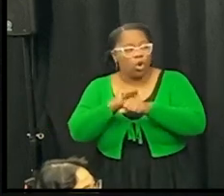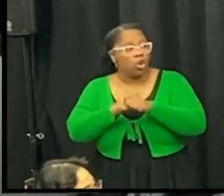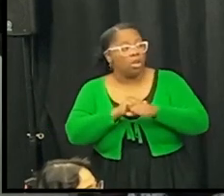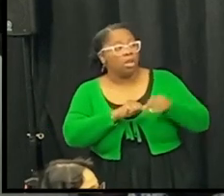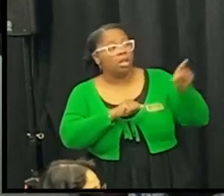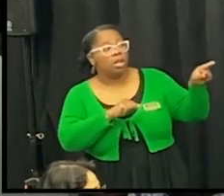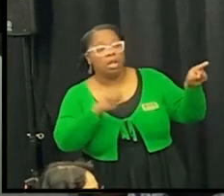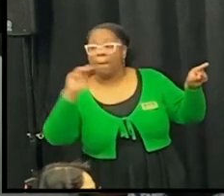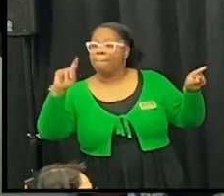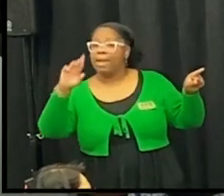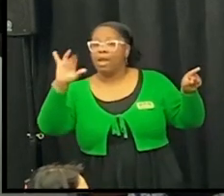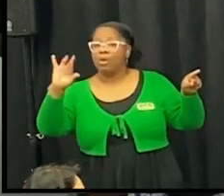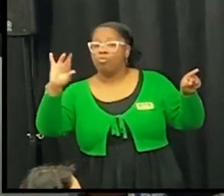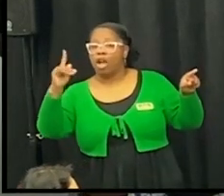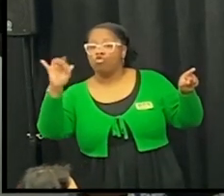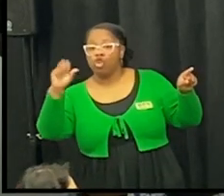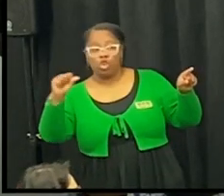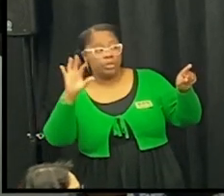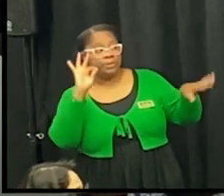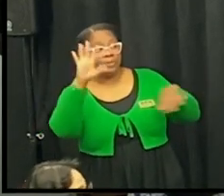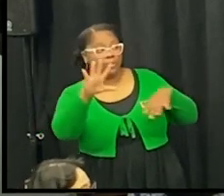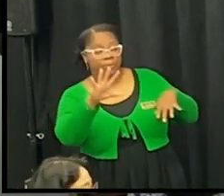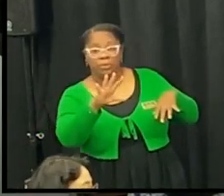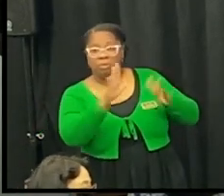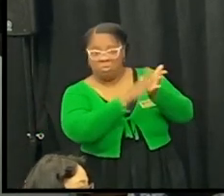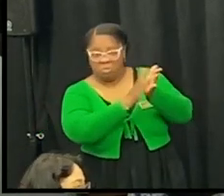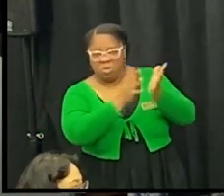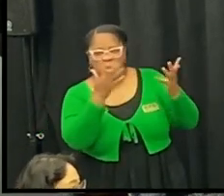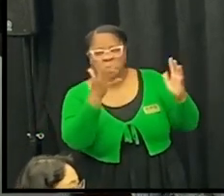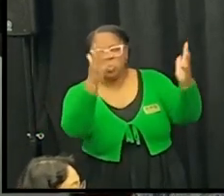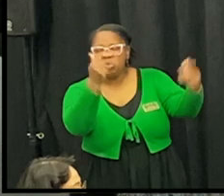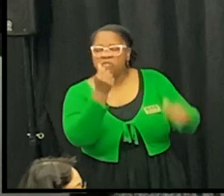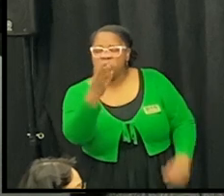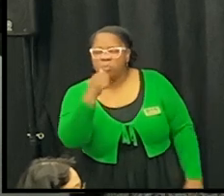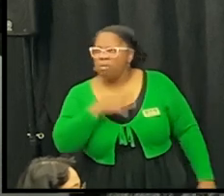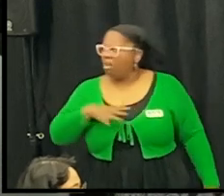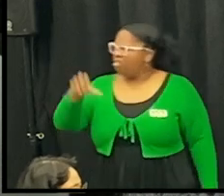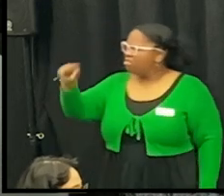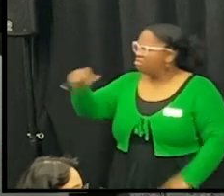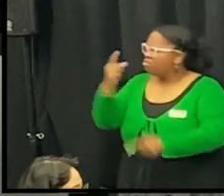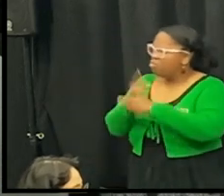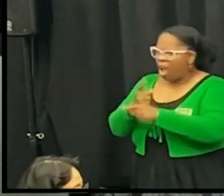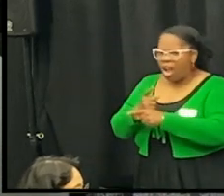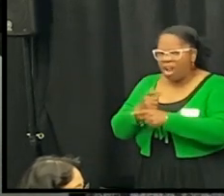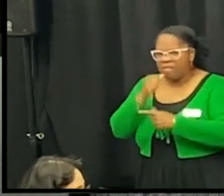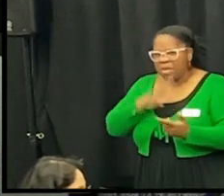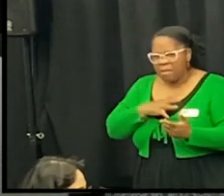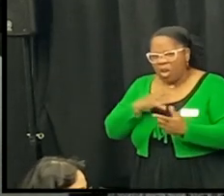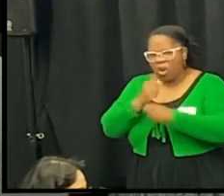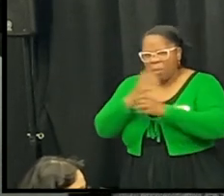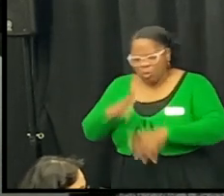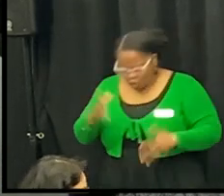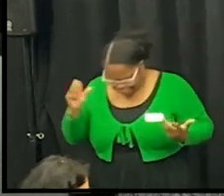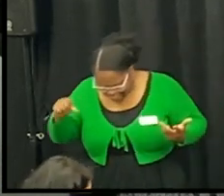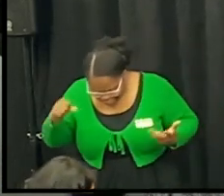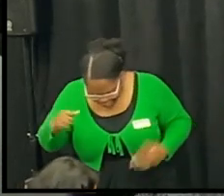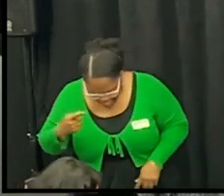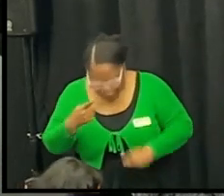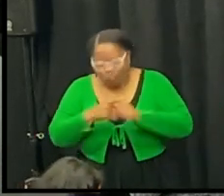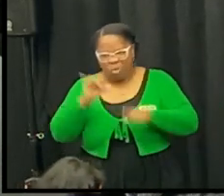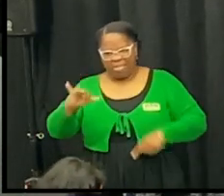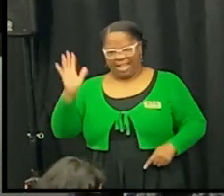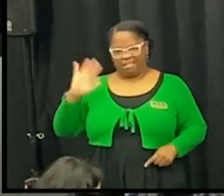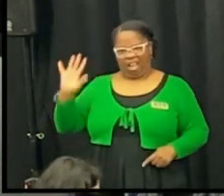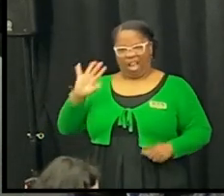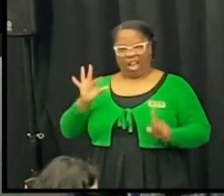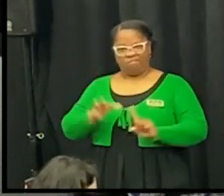Mary Rogers, who is the composer of Shy? There oh, are that's so right. few a women, female composer. So few women composers from that era, and she was